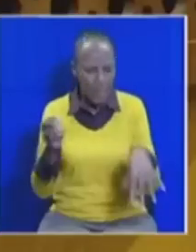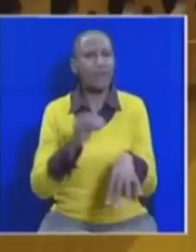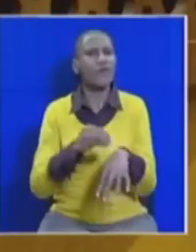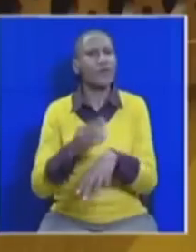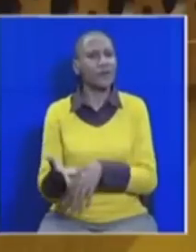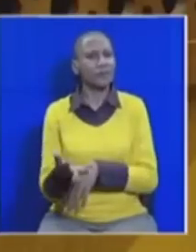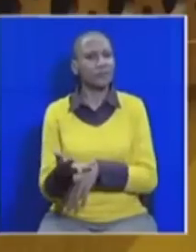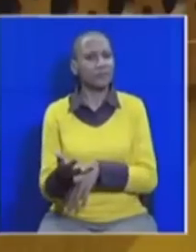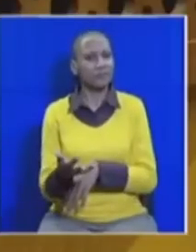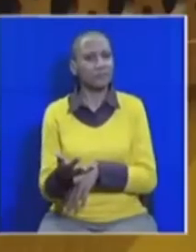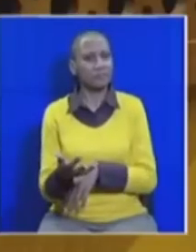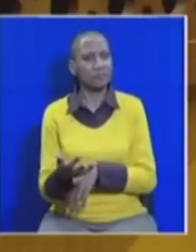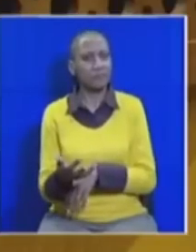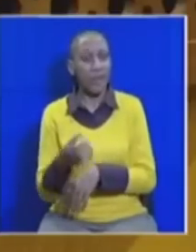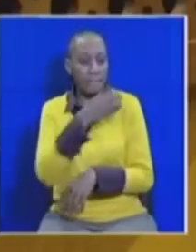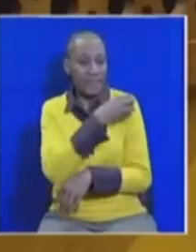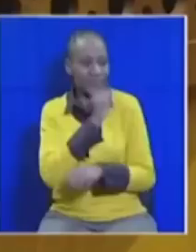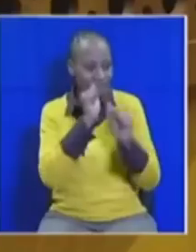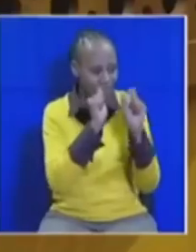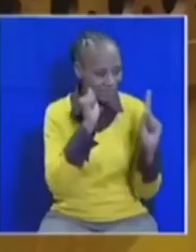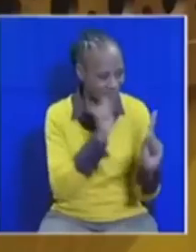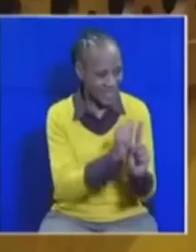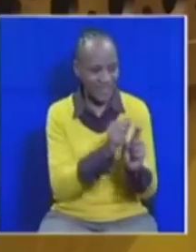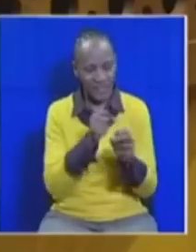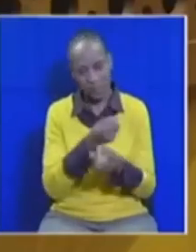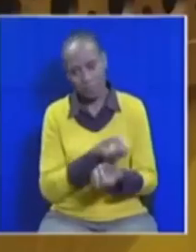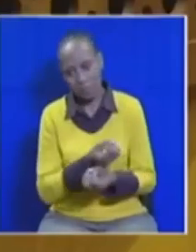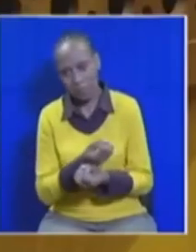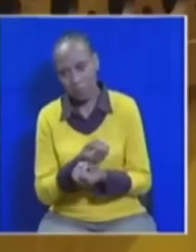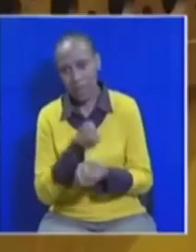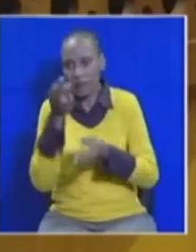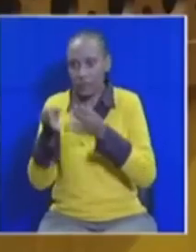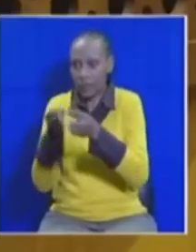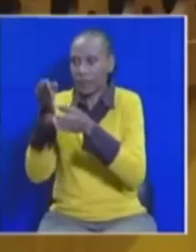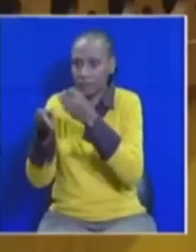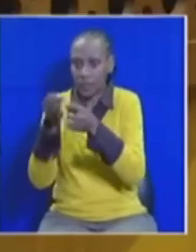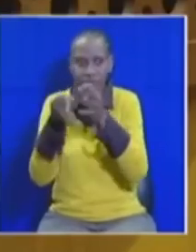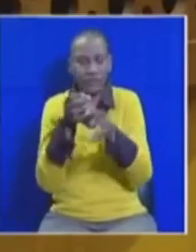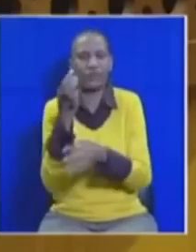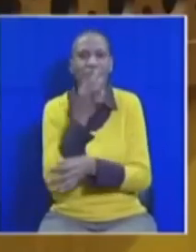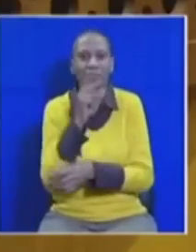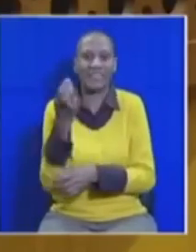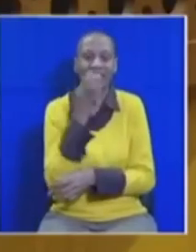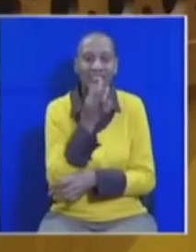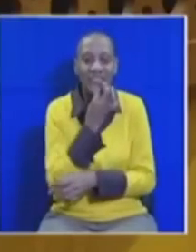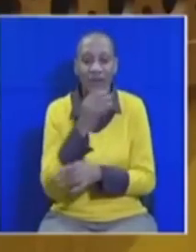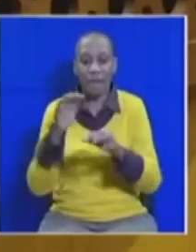he deploys his lackey ministers to make up lame excuses and call it a fire